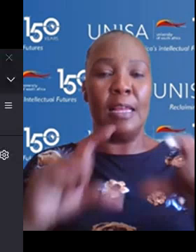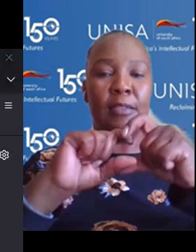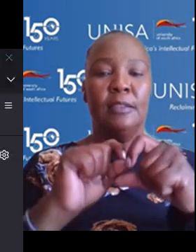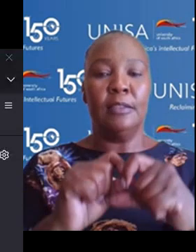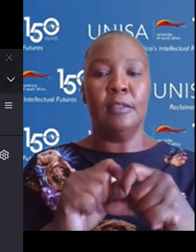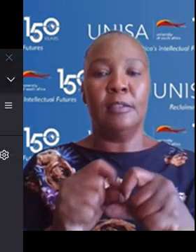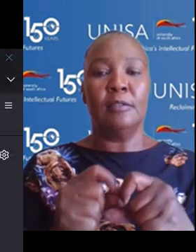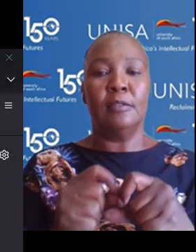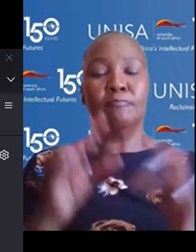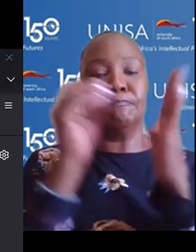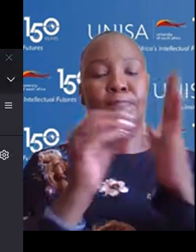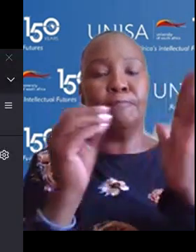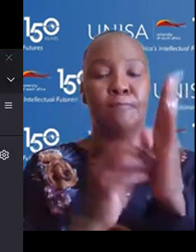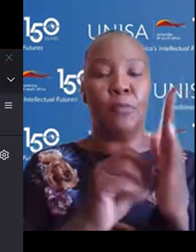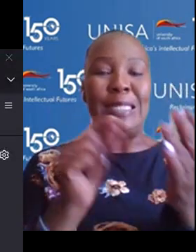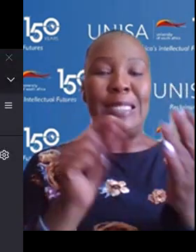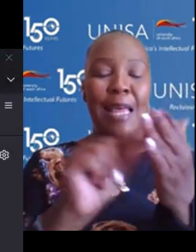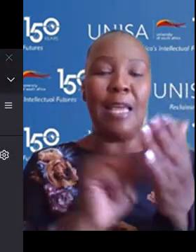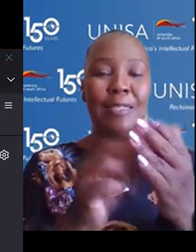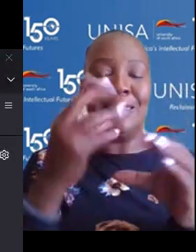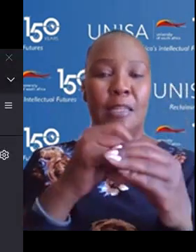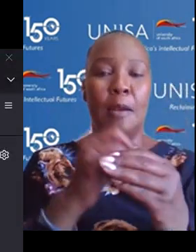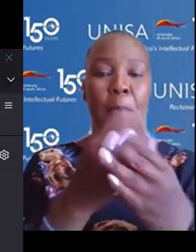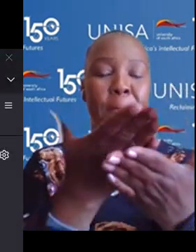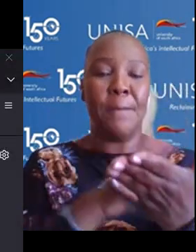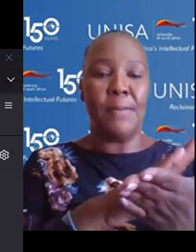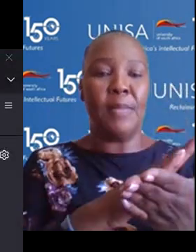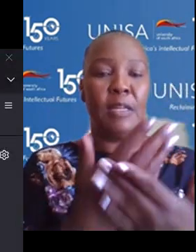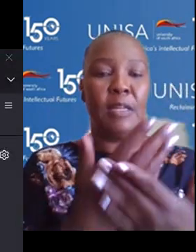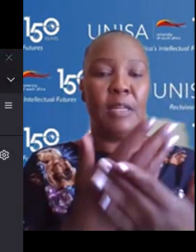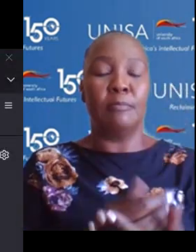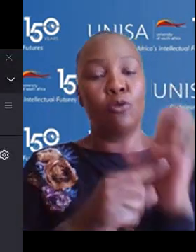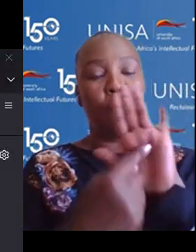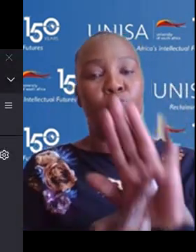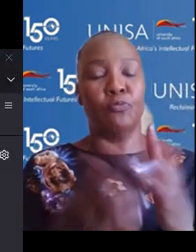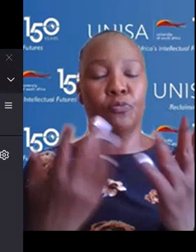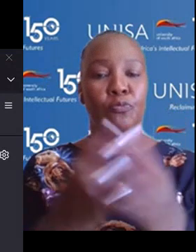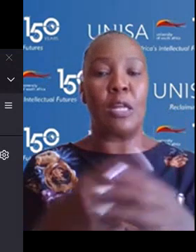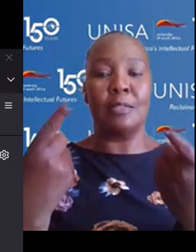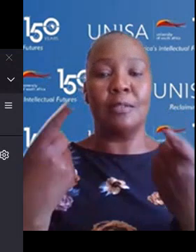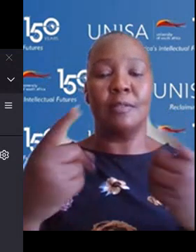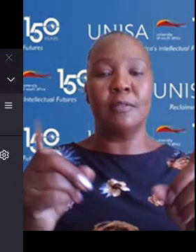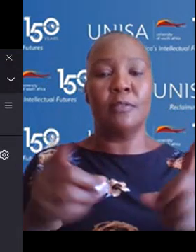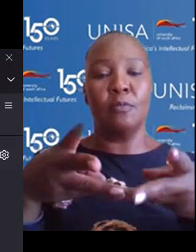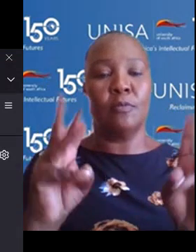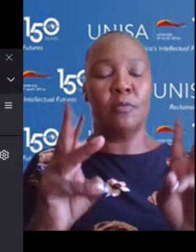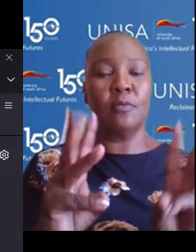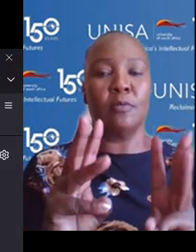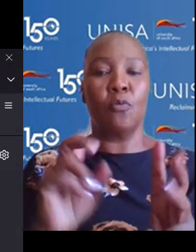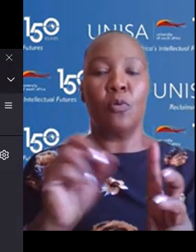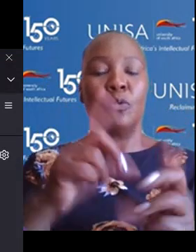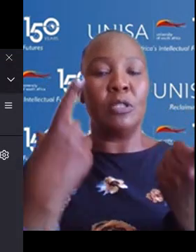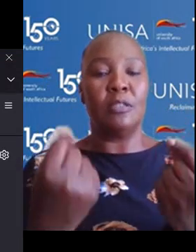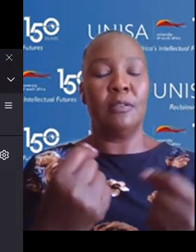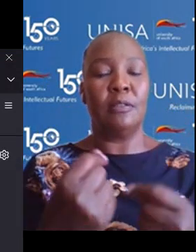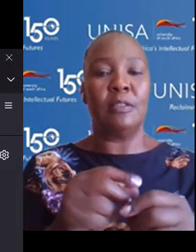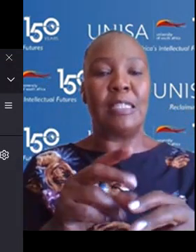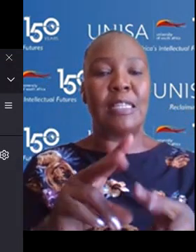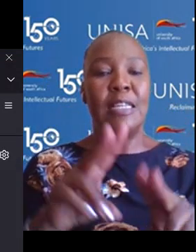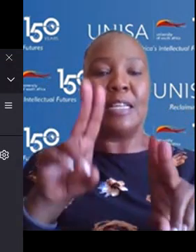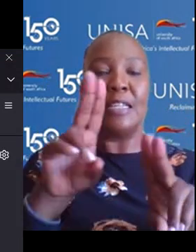the sign-in page. But I will show you the alternative way. So what you just need to do is search for